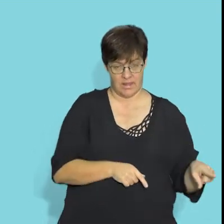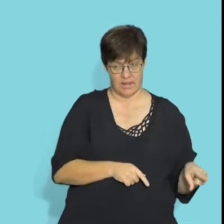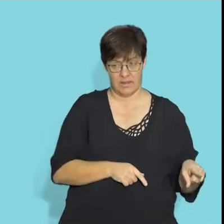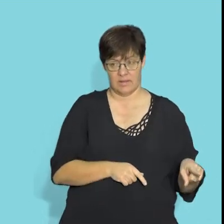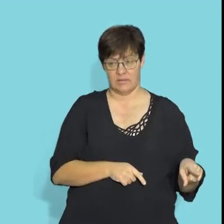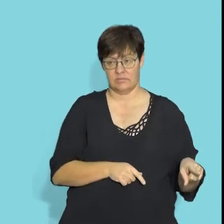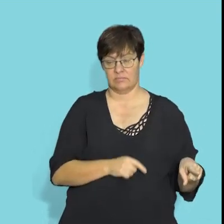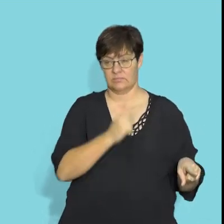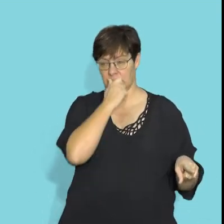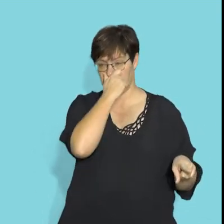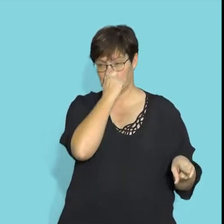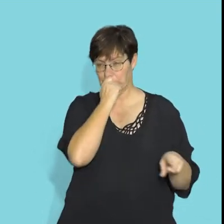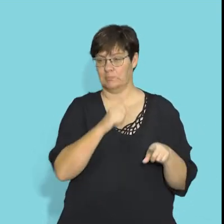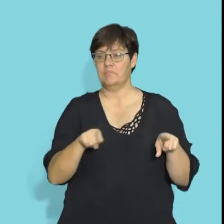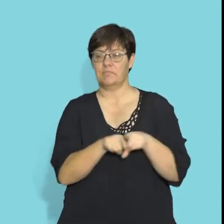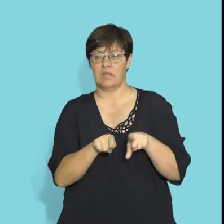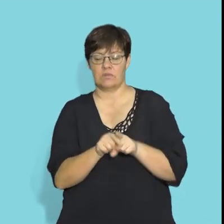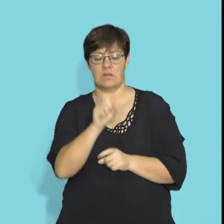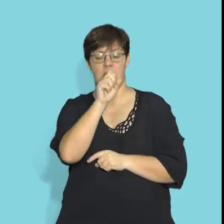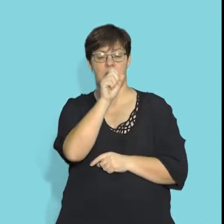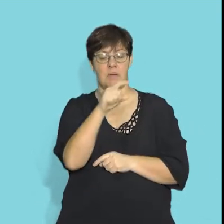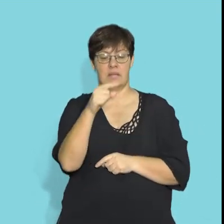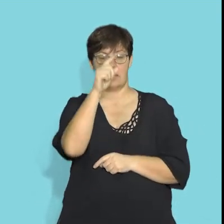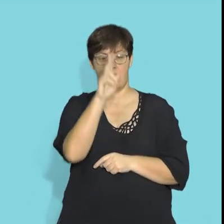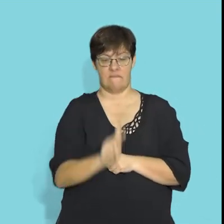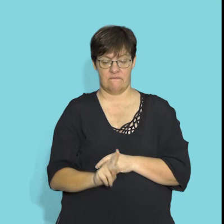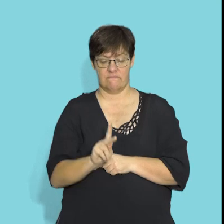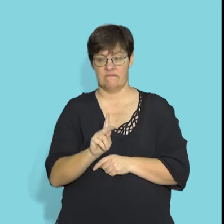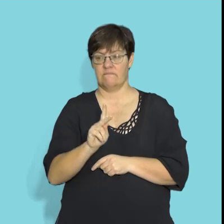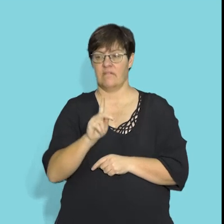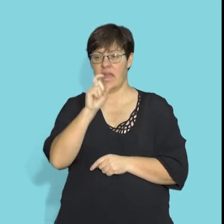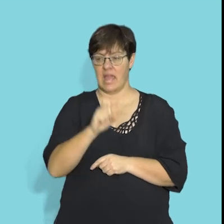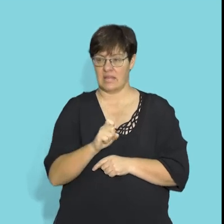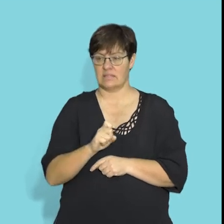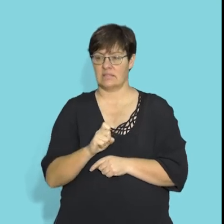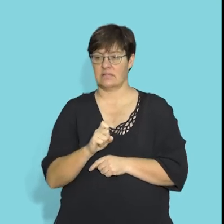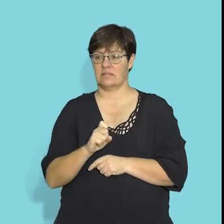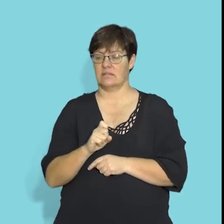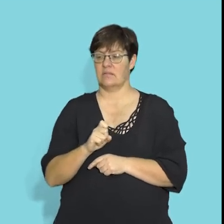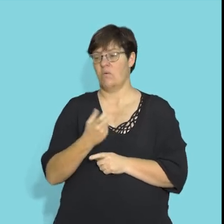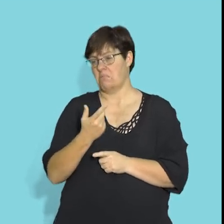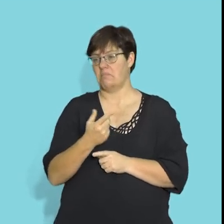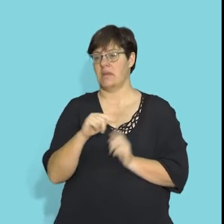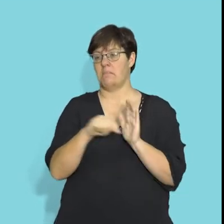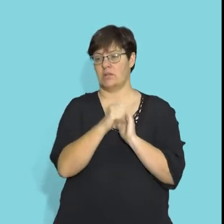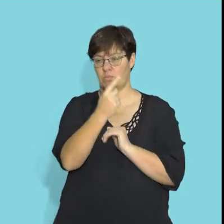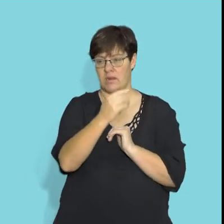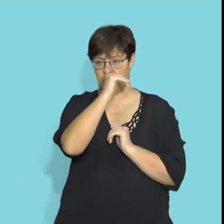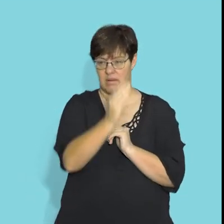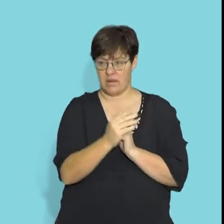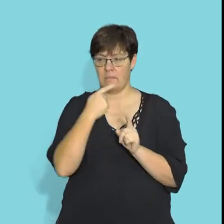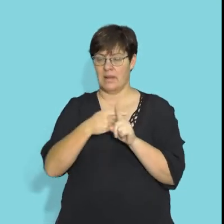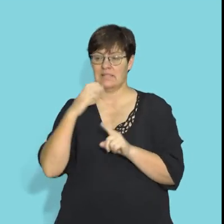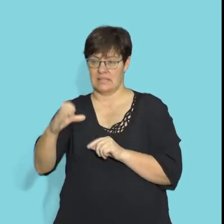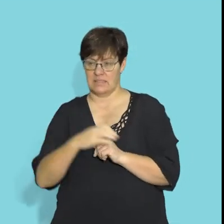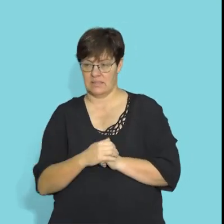y. So let's do that. I'm going to go minus a half times minus 1 plus c.